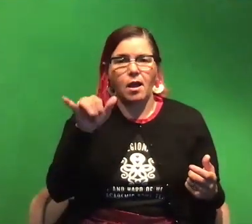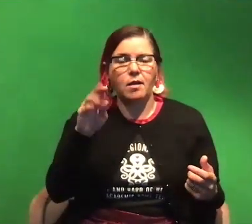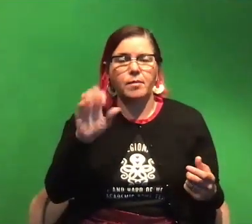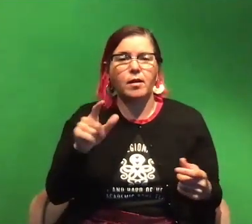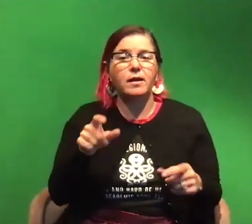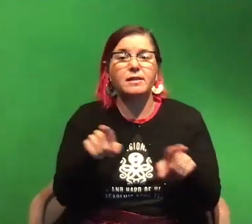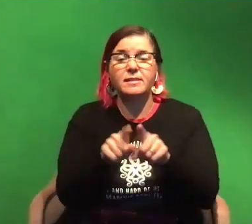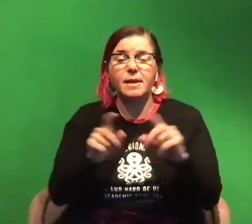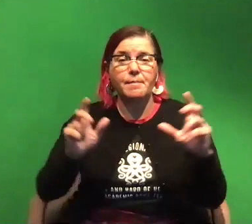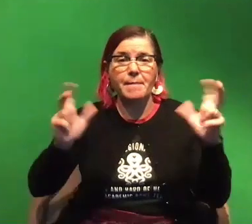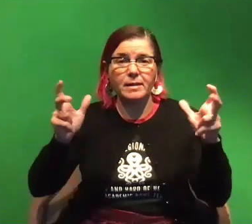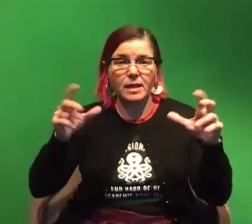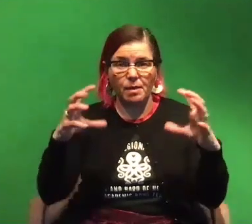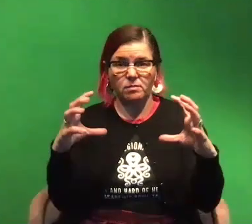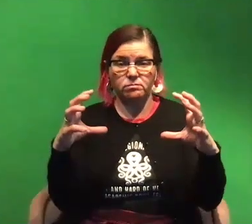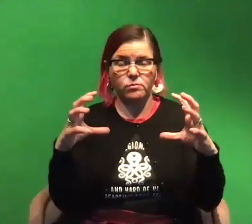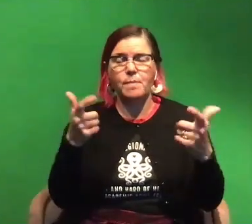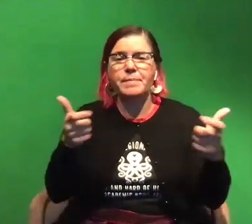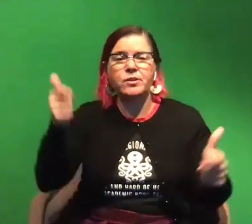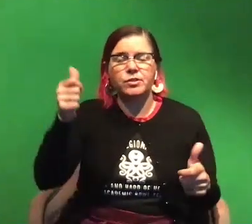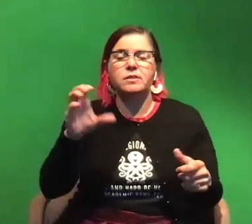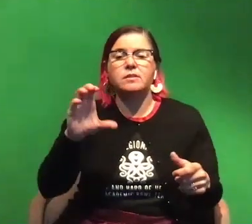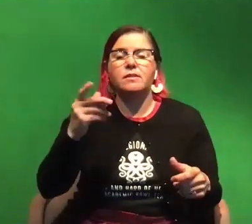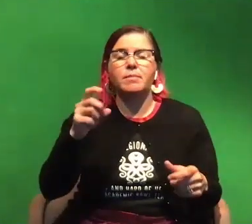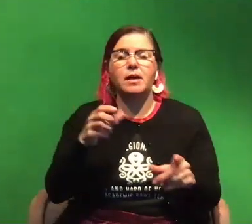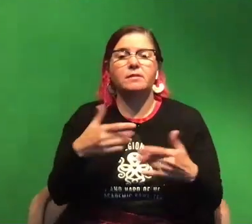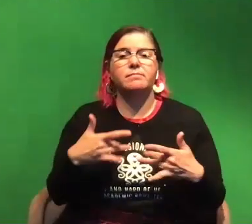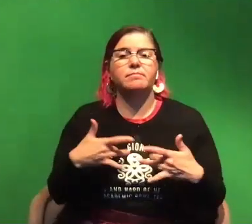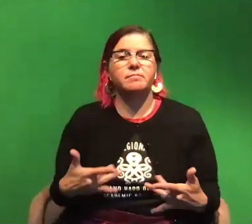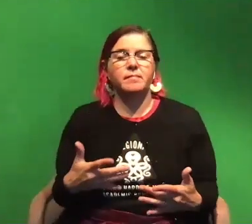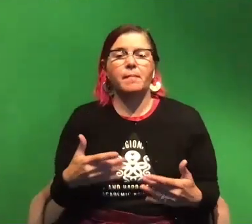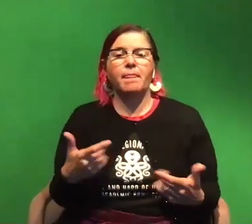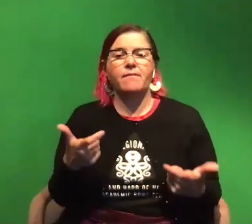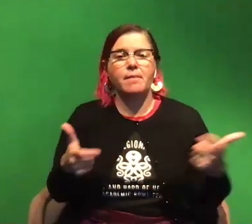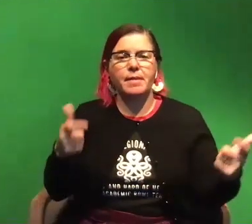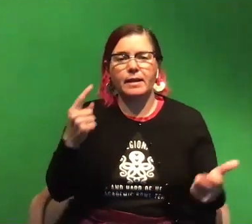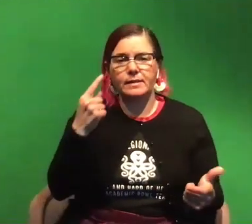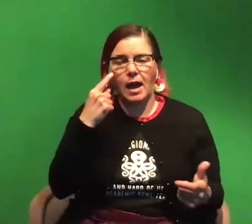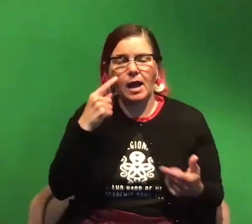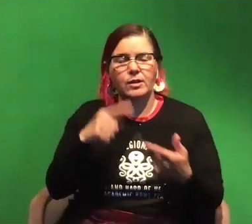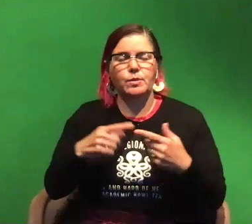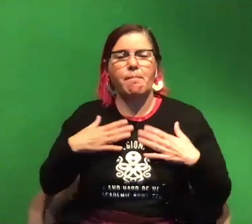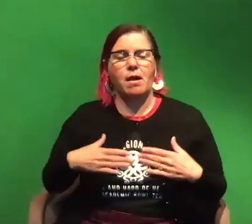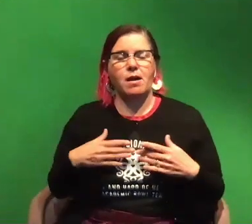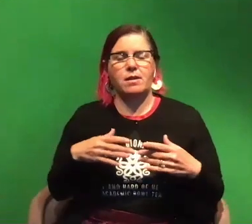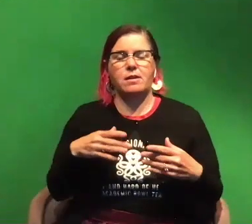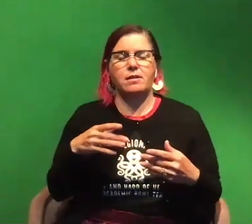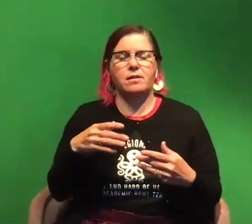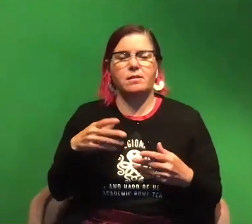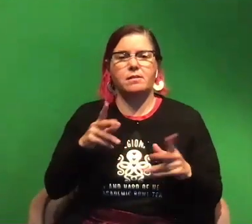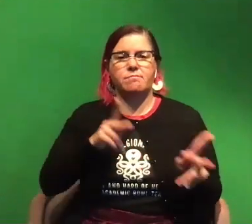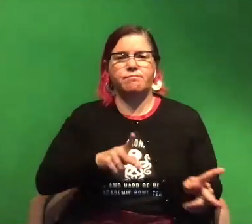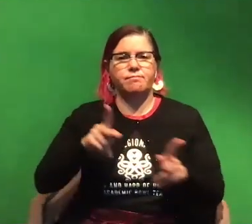of a basketball or larger. Cephalopods in general also have the largest eye to body size ratio out of any